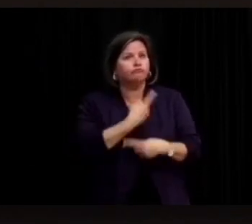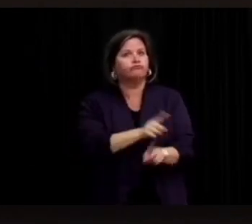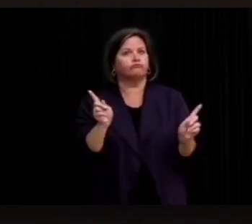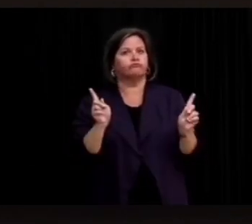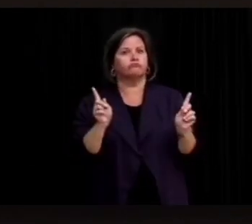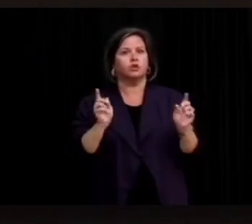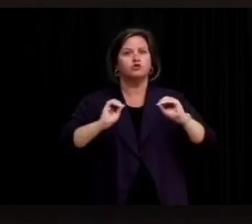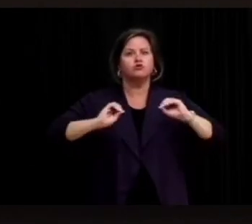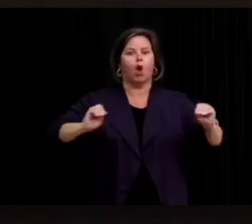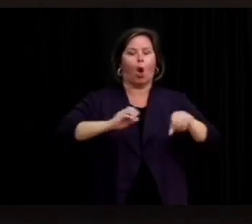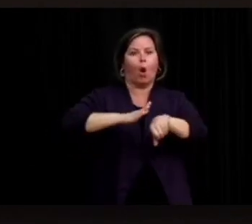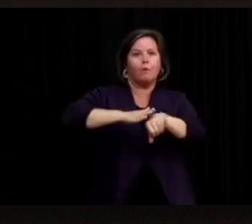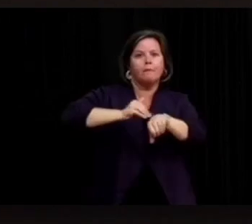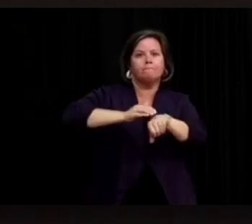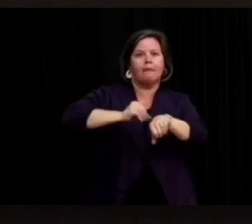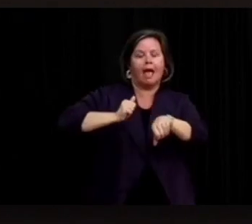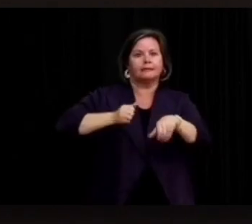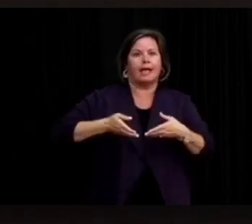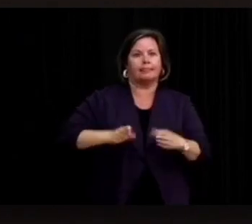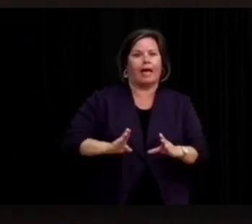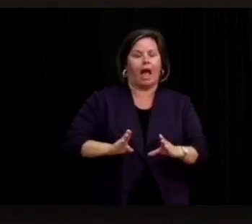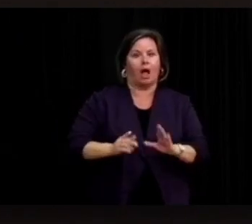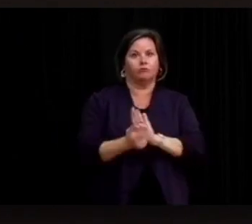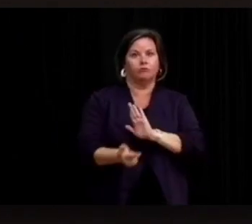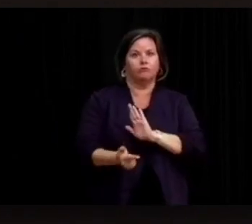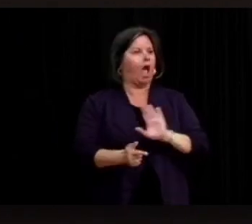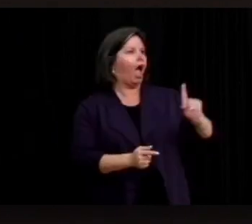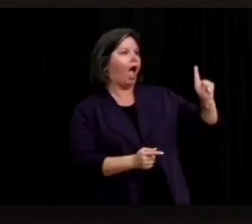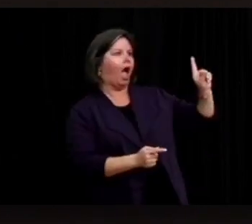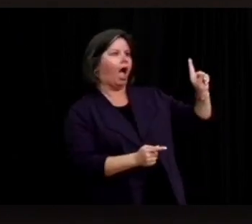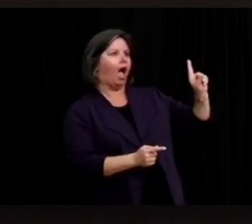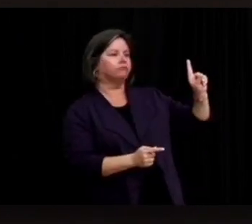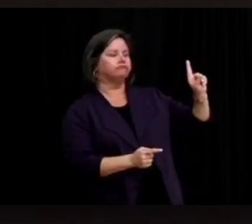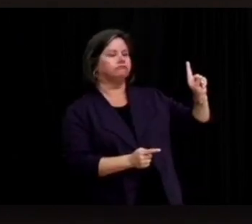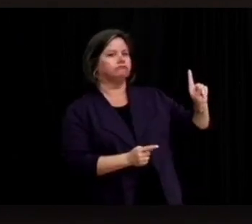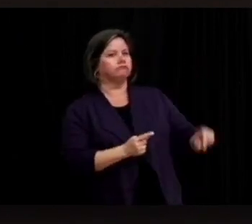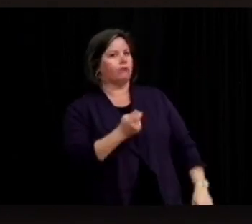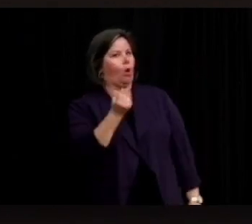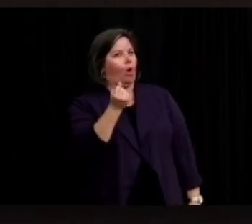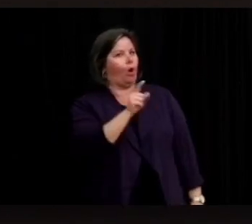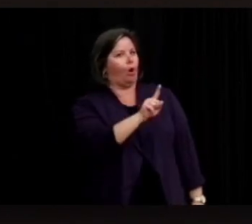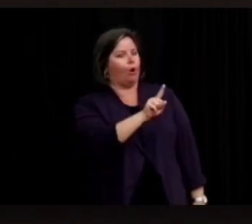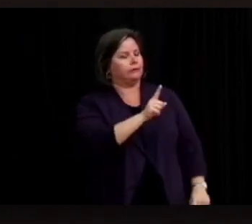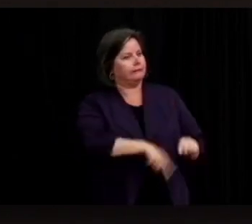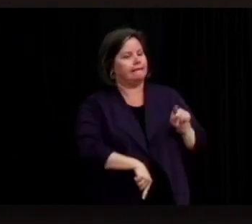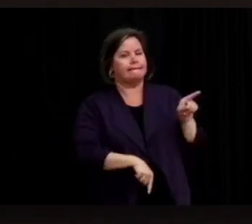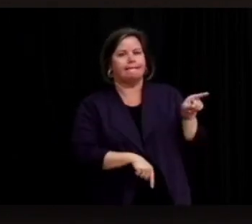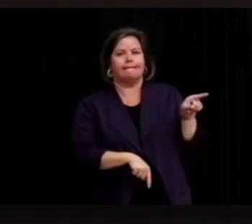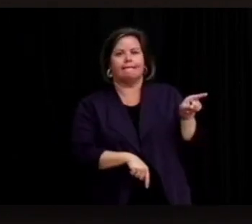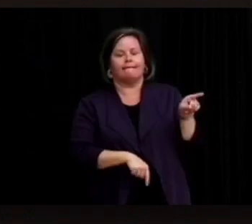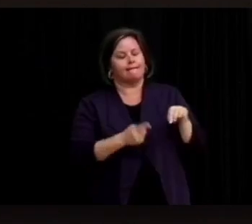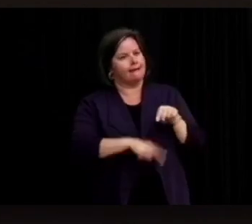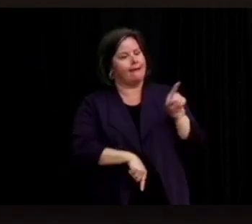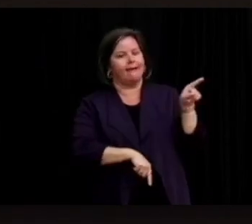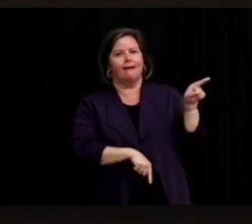everybody, no pets allowed, to which I said, whoa, hold up, hold